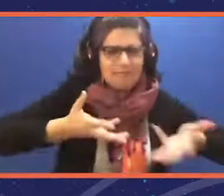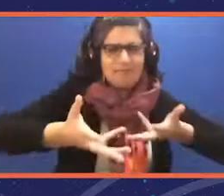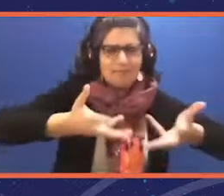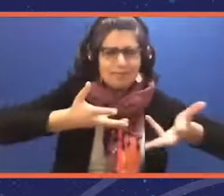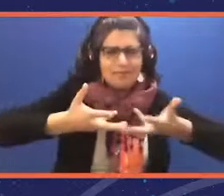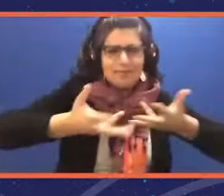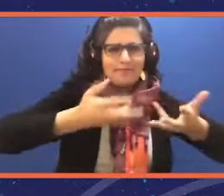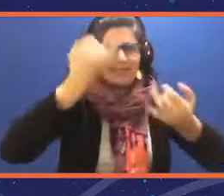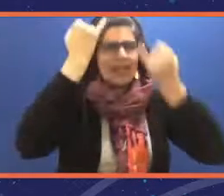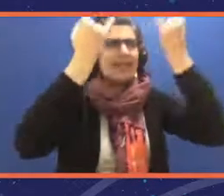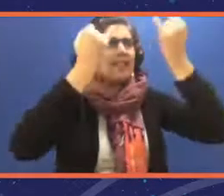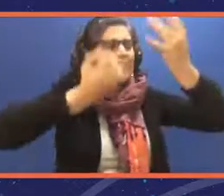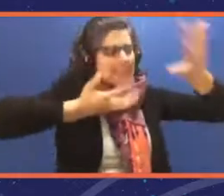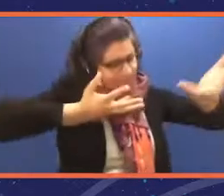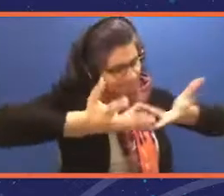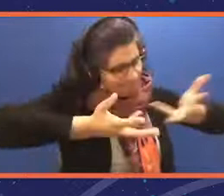way